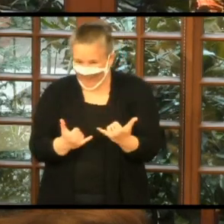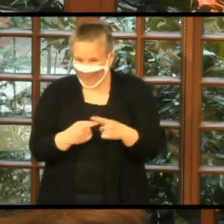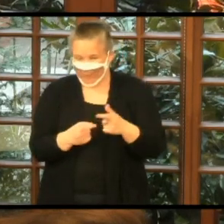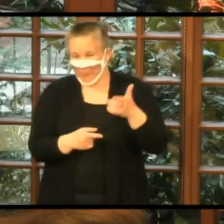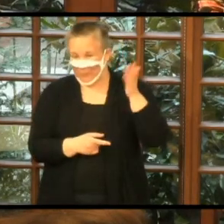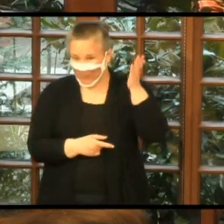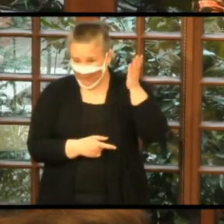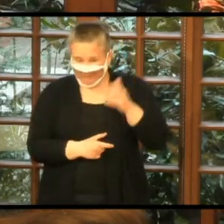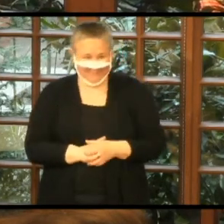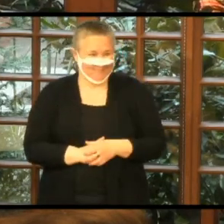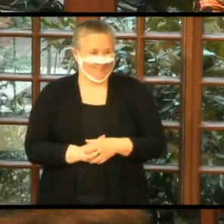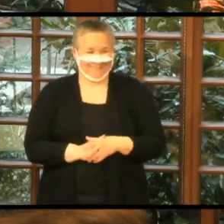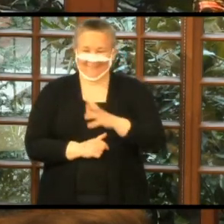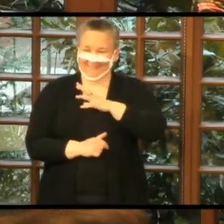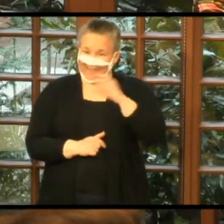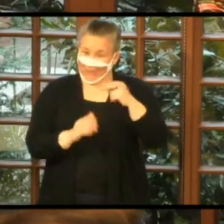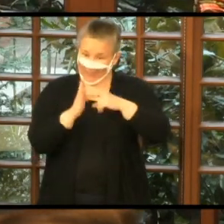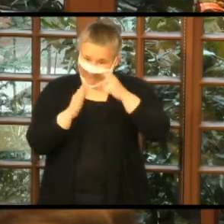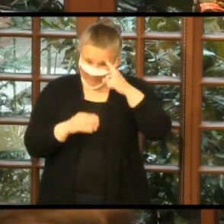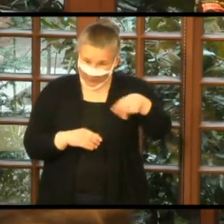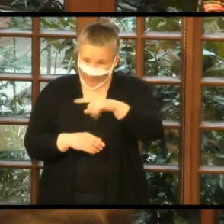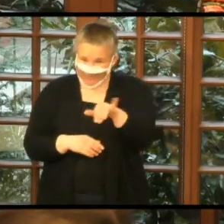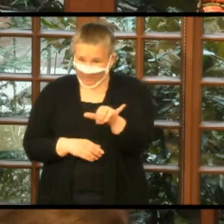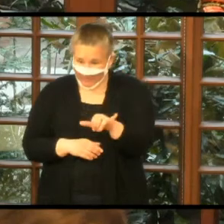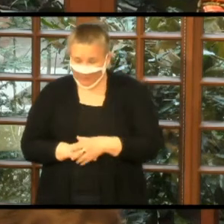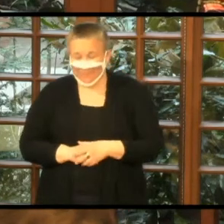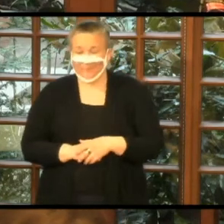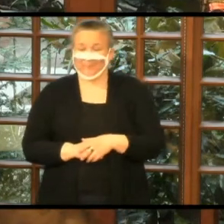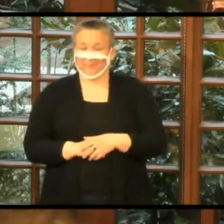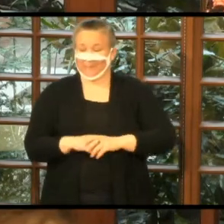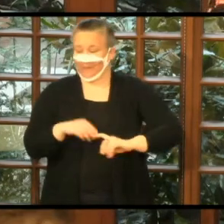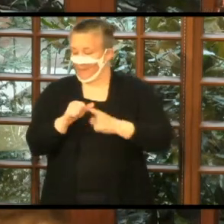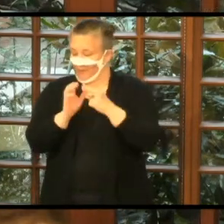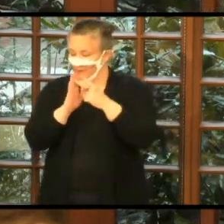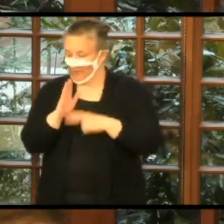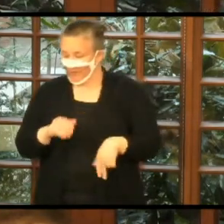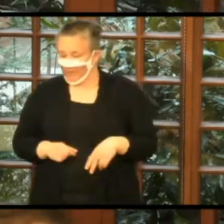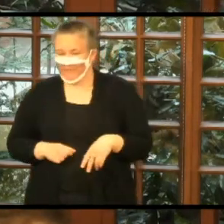talk. And to be reading for you all. So, our first reader